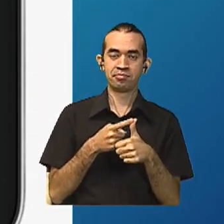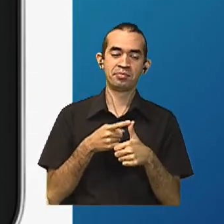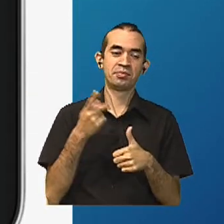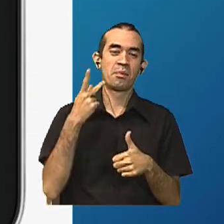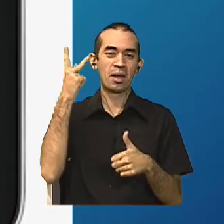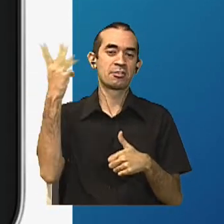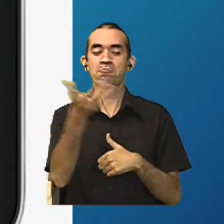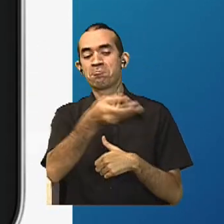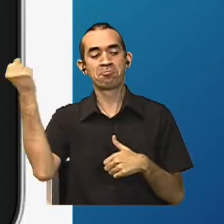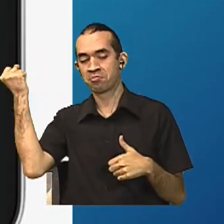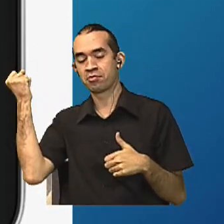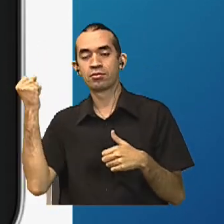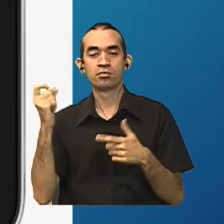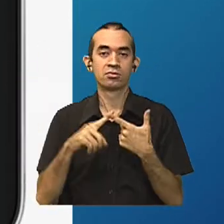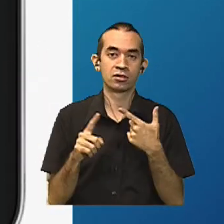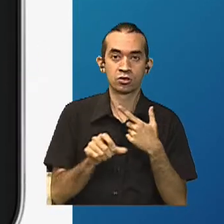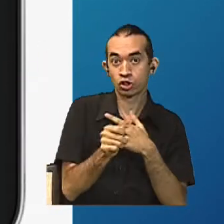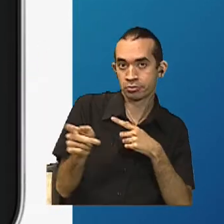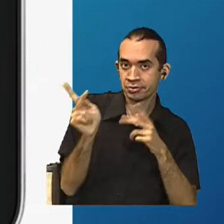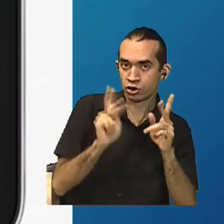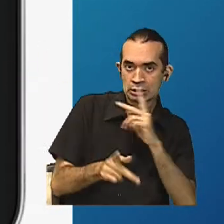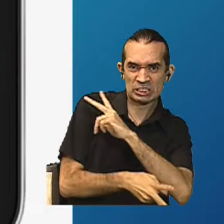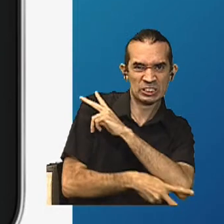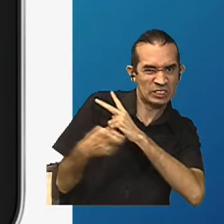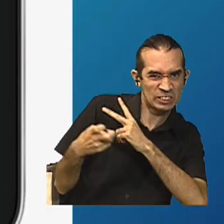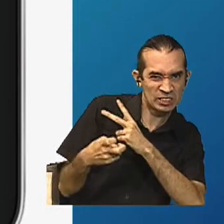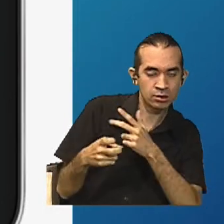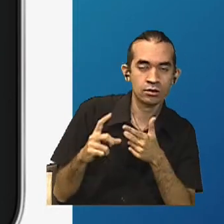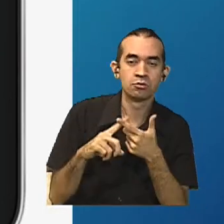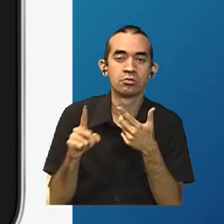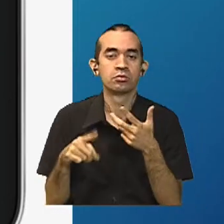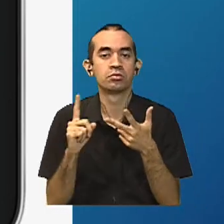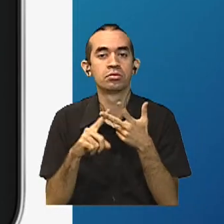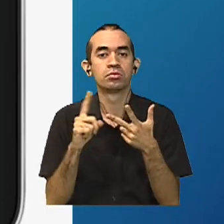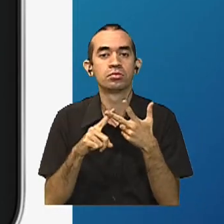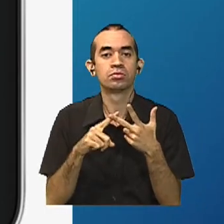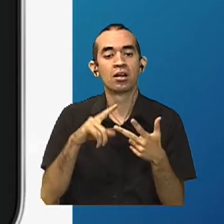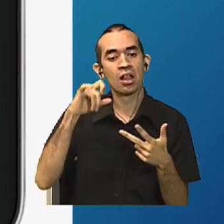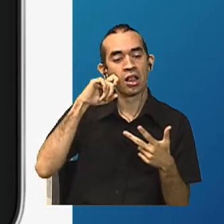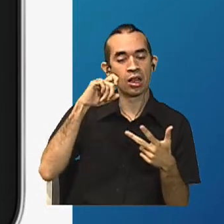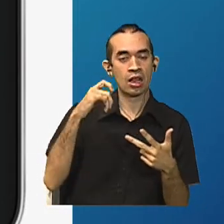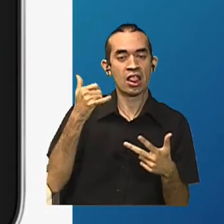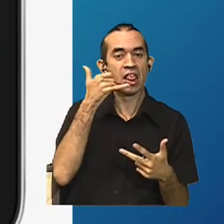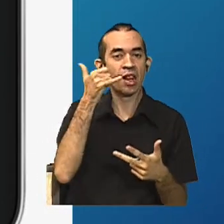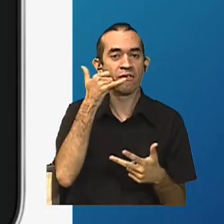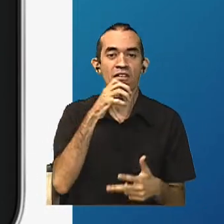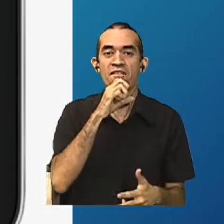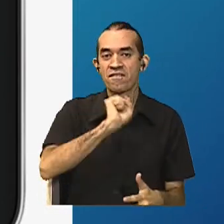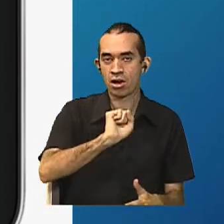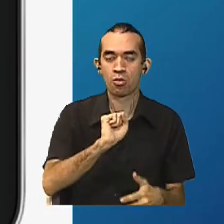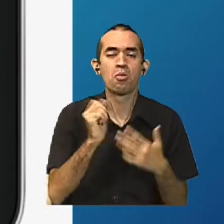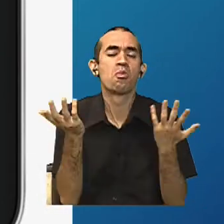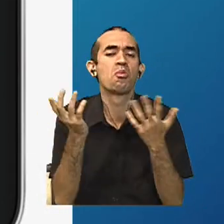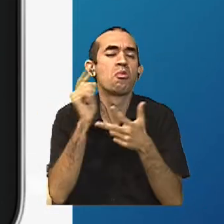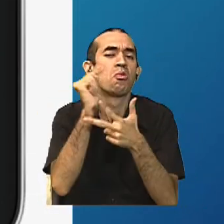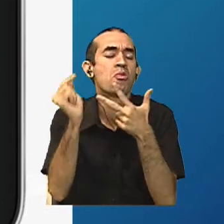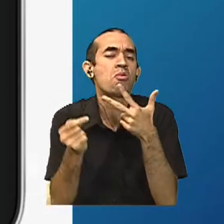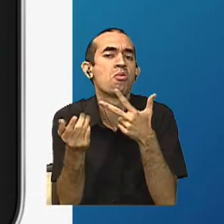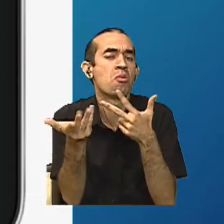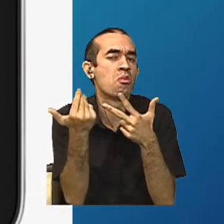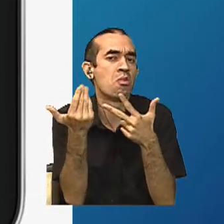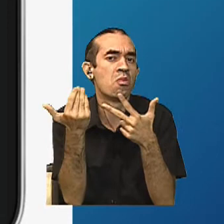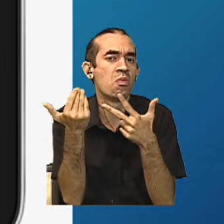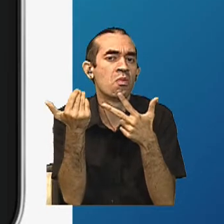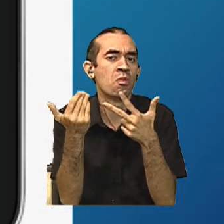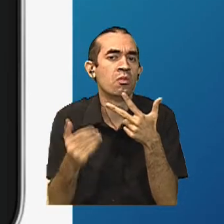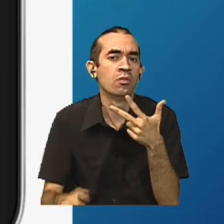one, someone stole his last one, or his phone is an older model. Tell me, what is the